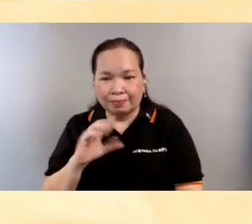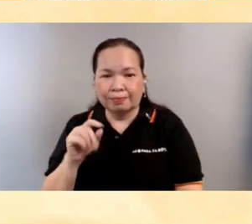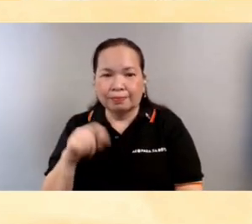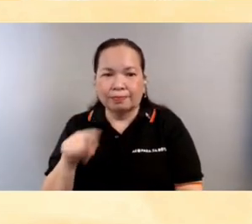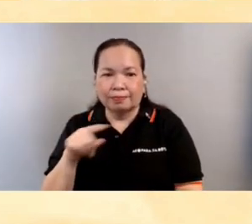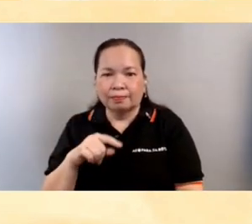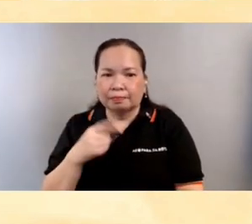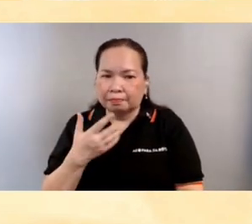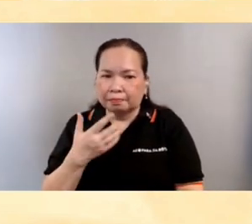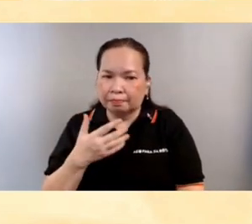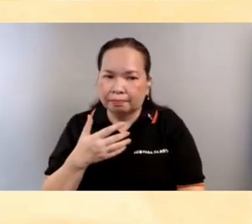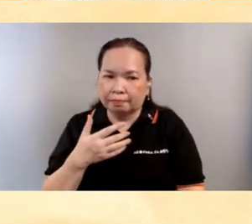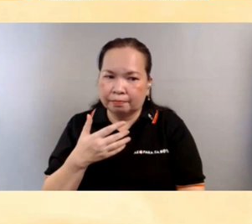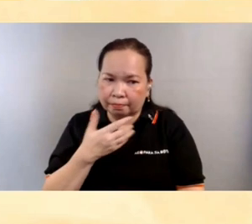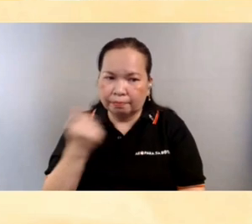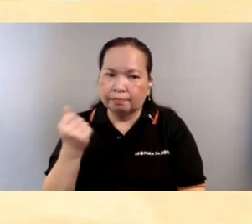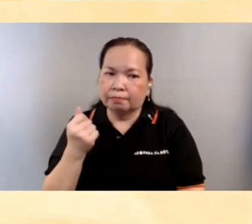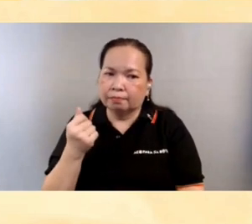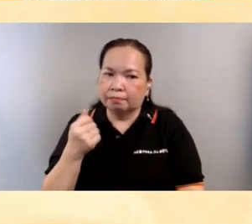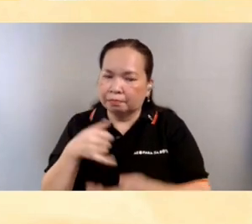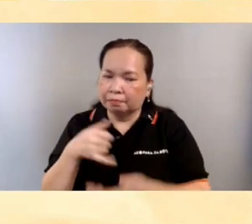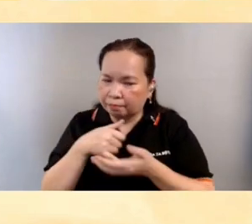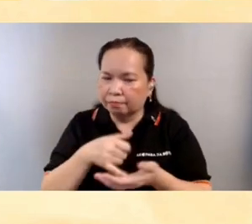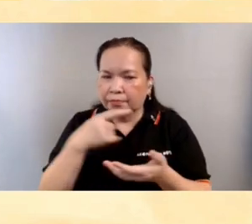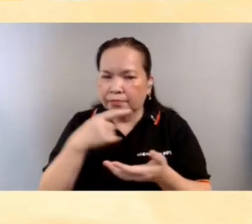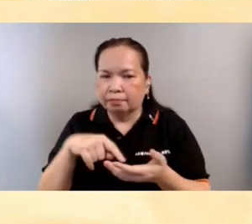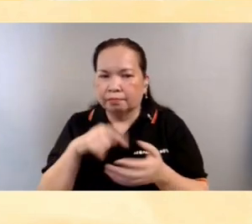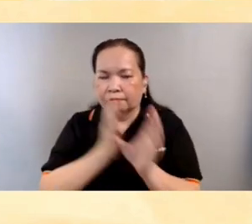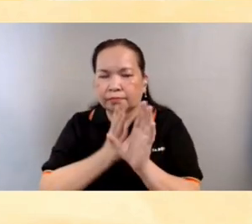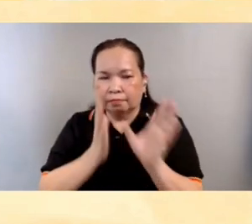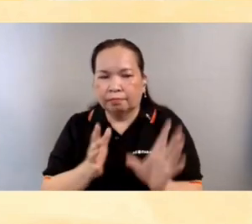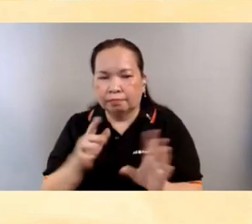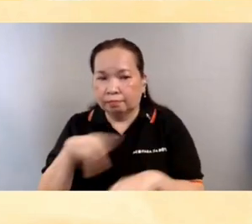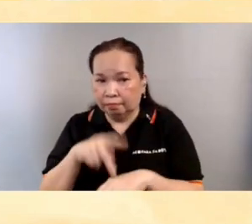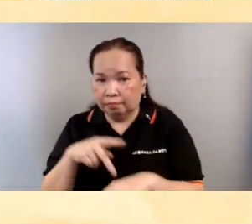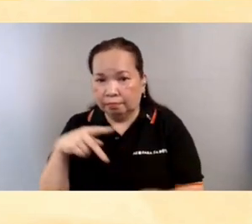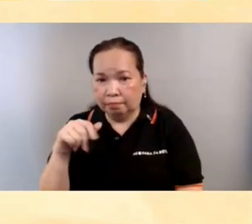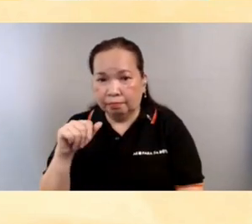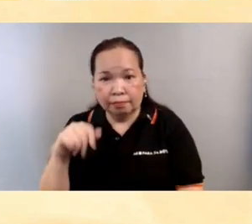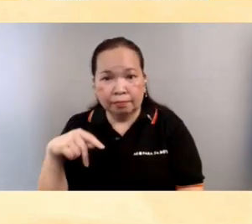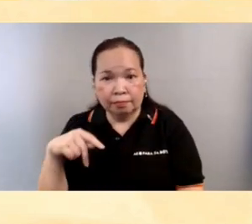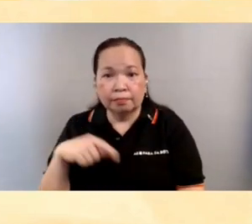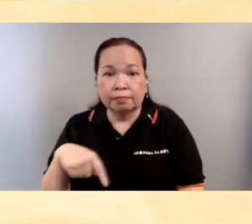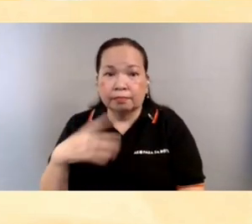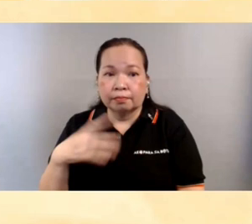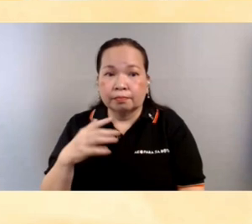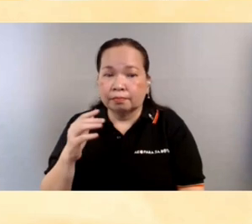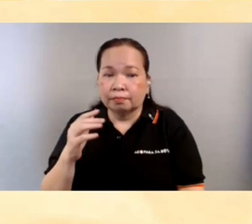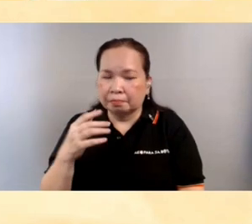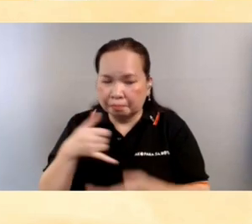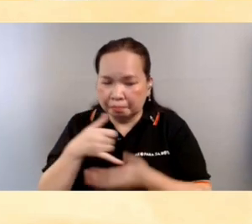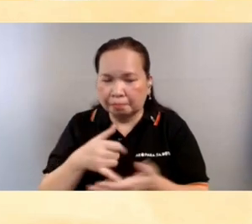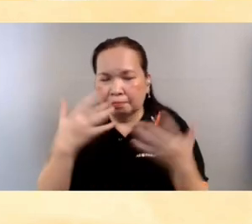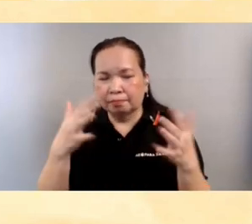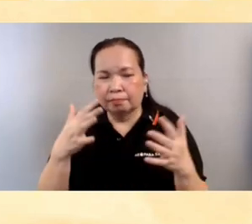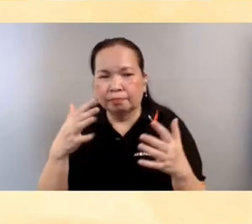Outstanding Psychologist of the Philippines by the PAP, Outstanding Alumna by the CSSP of UP Diliman, and